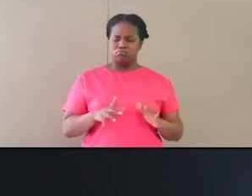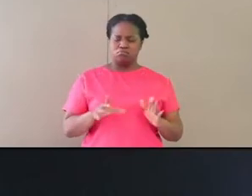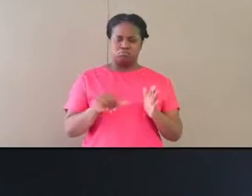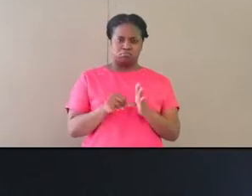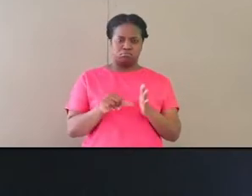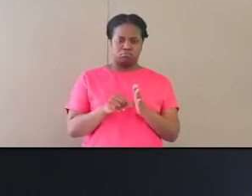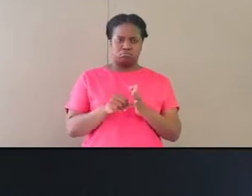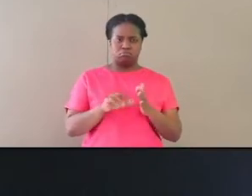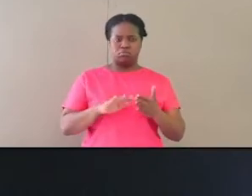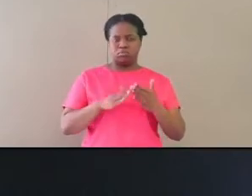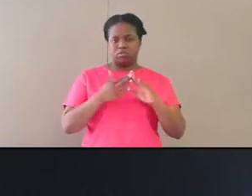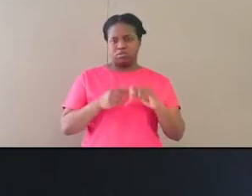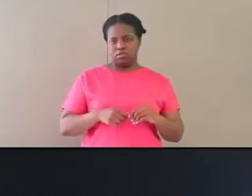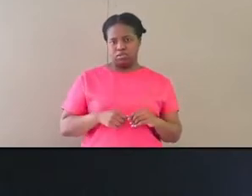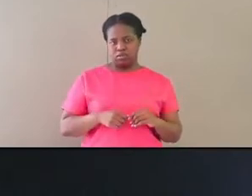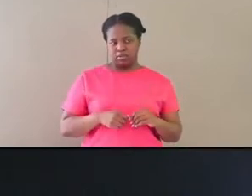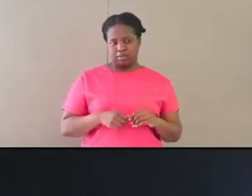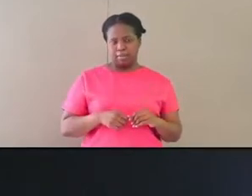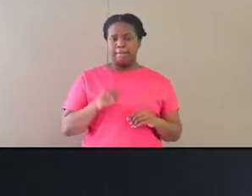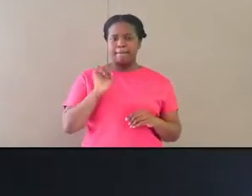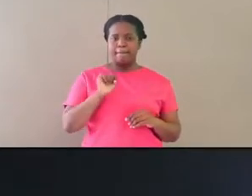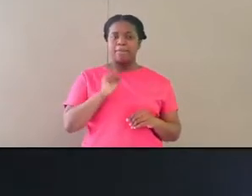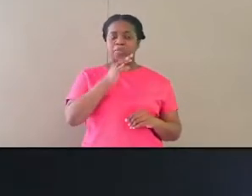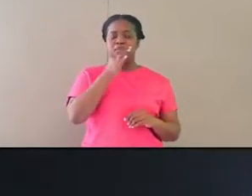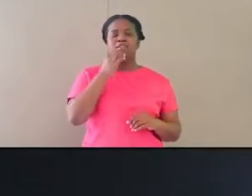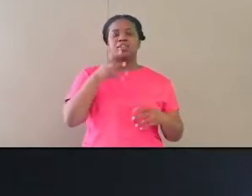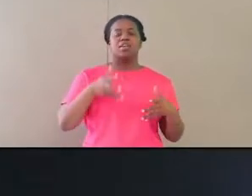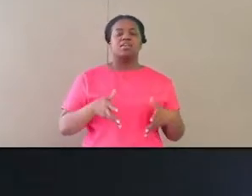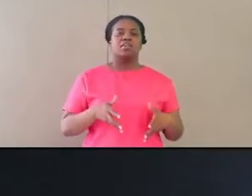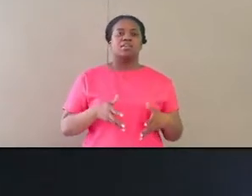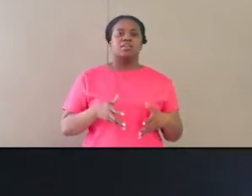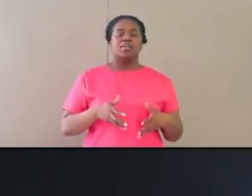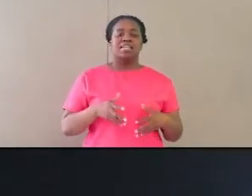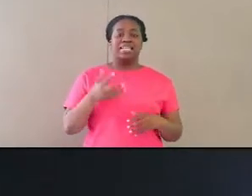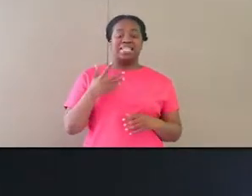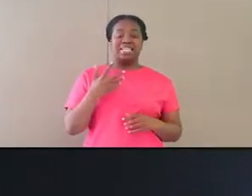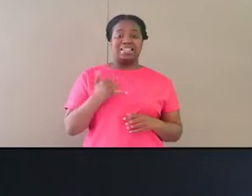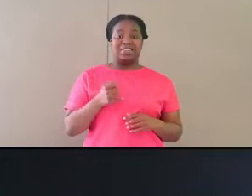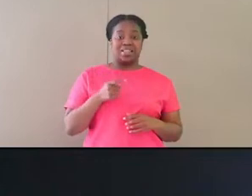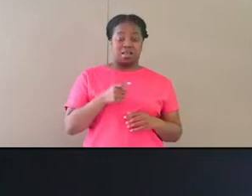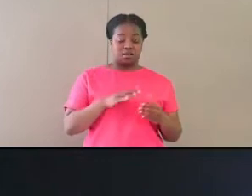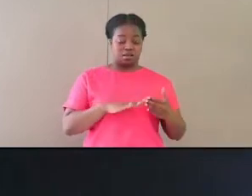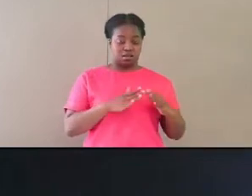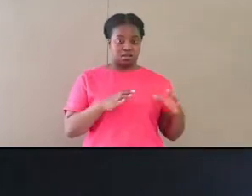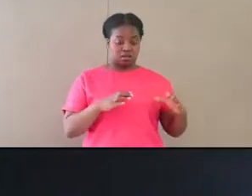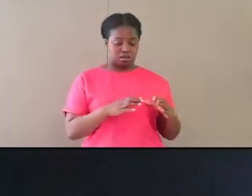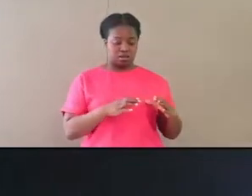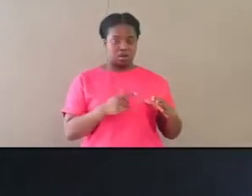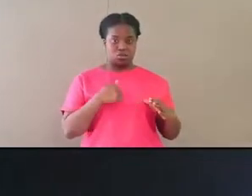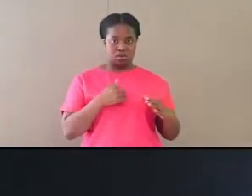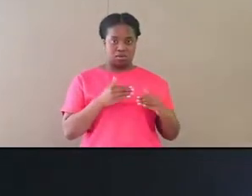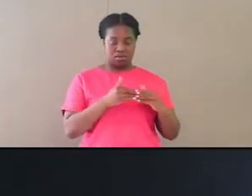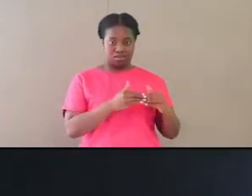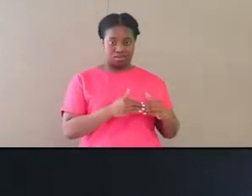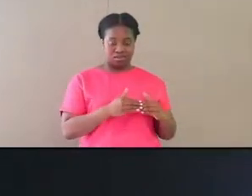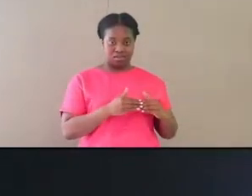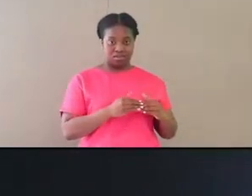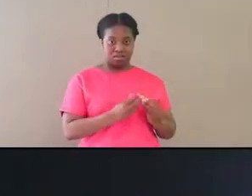part of society it has already been said here that if that sector is not being cared for